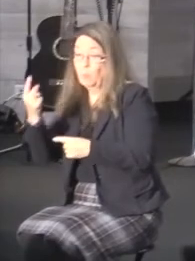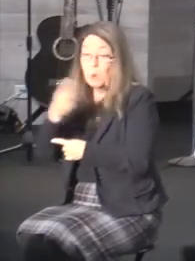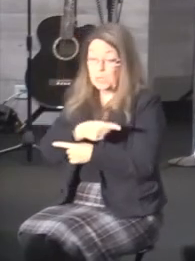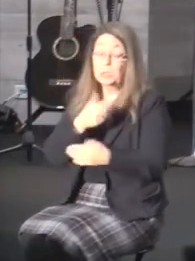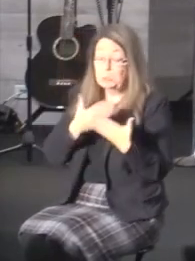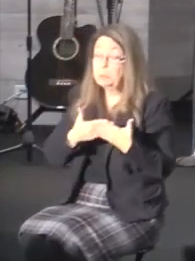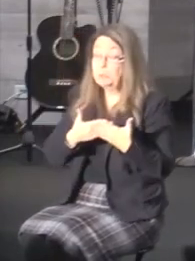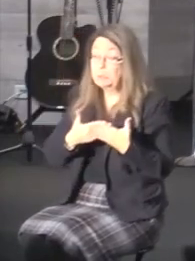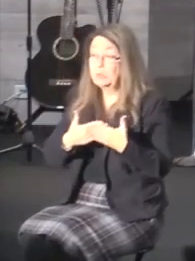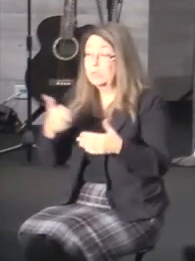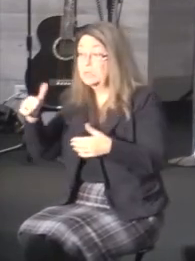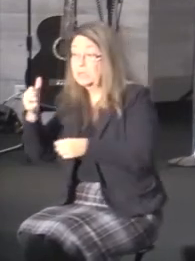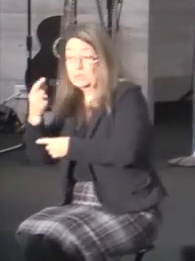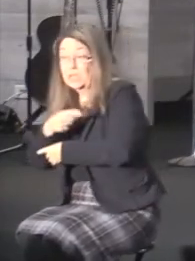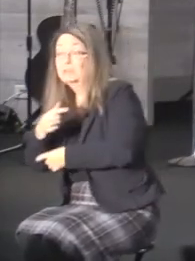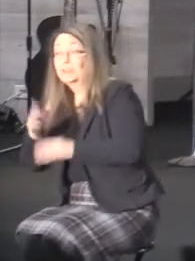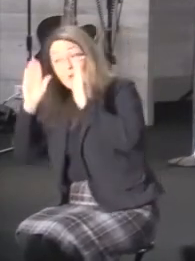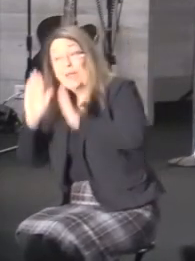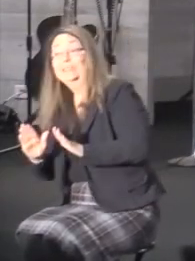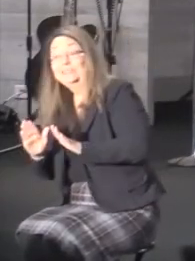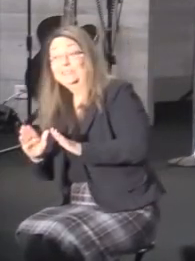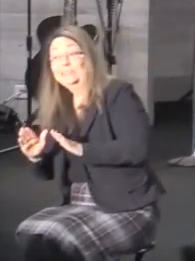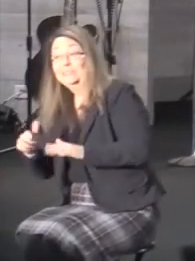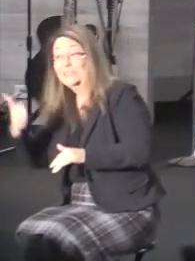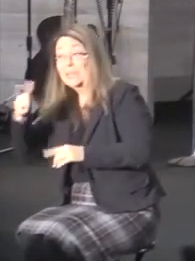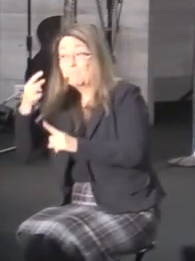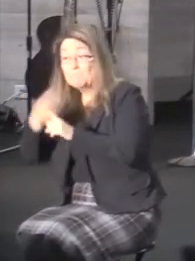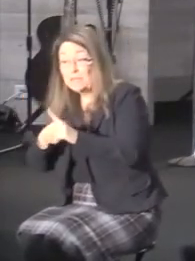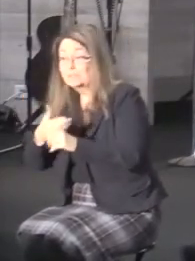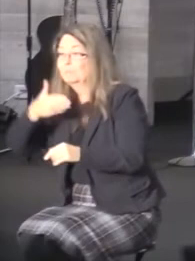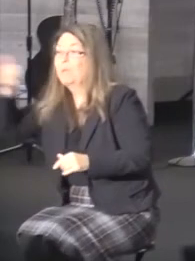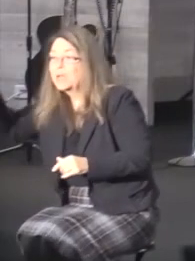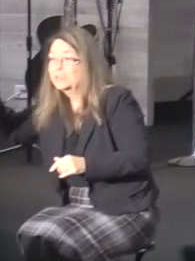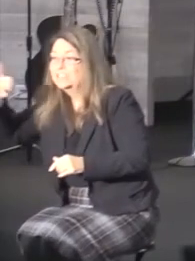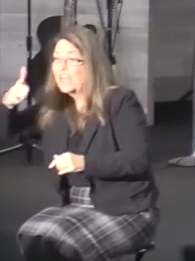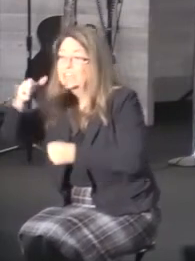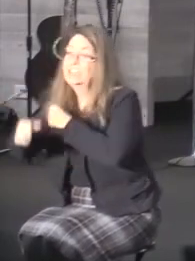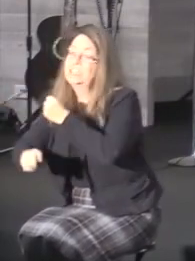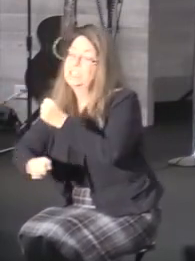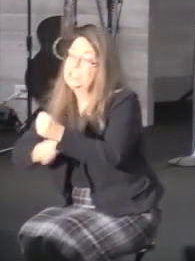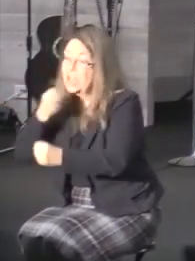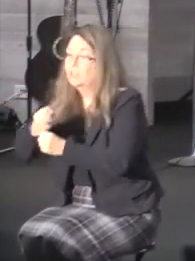good. If it's 10 days, great. If it's 10 months, even better. 10 years they labored with